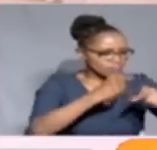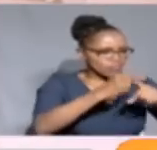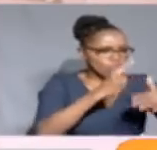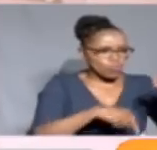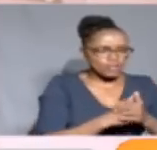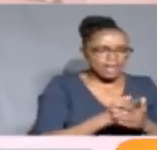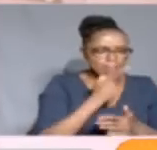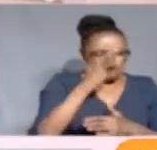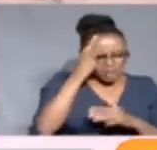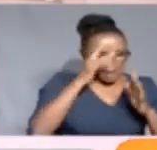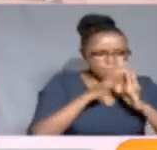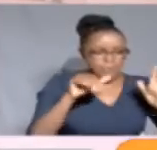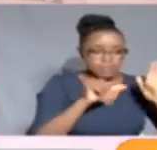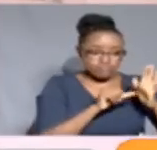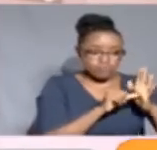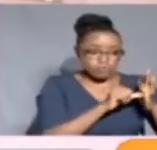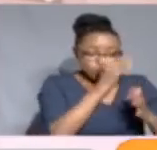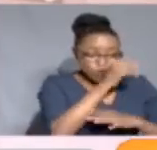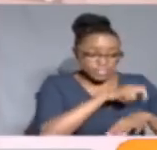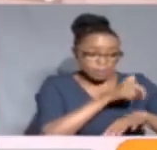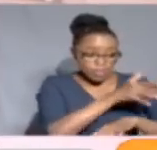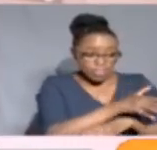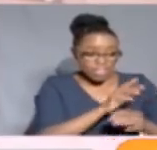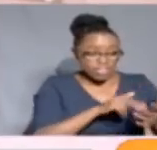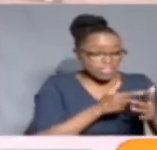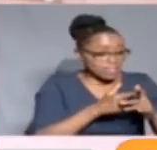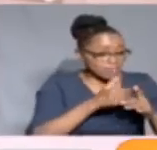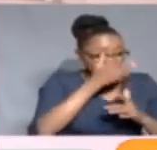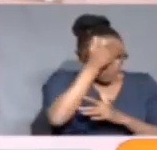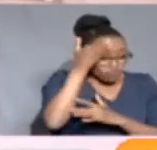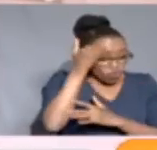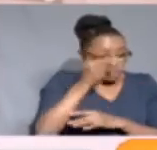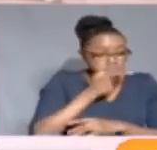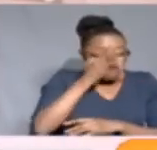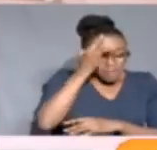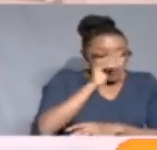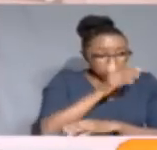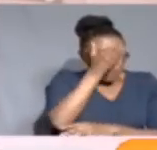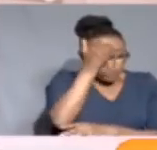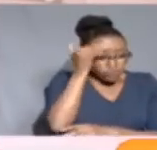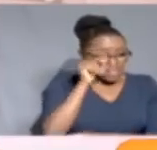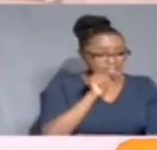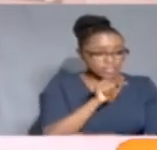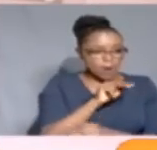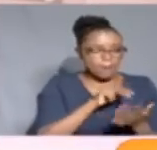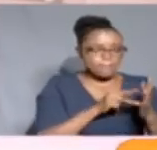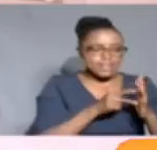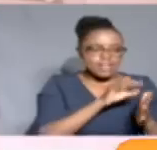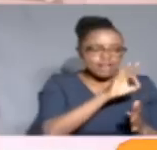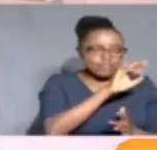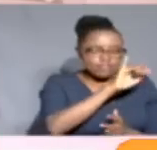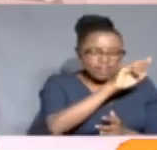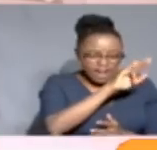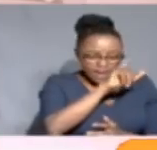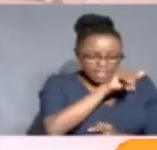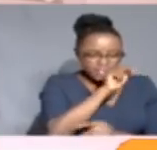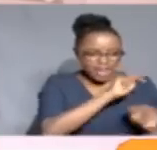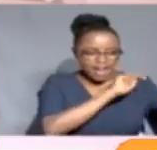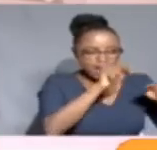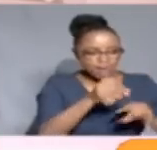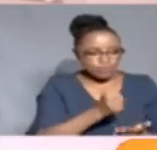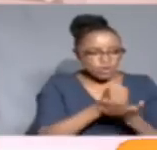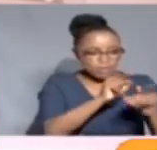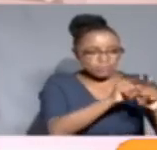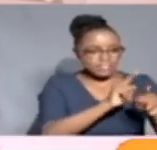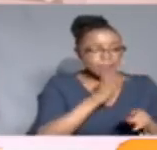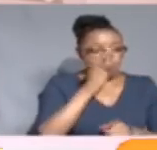big issue, because once you are there, sometimes you're forgotten, even by your parents. So Faraja comes in as the other parent,